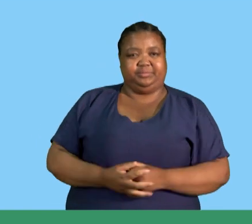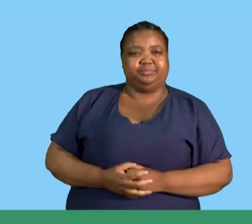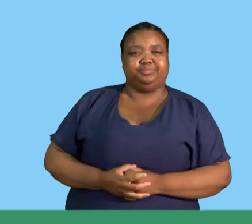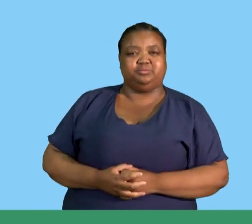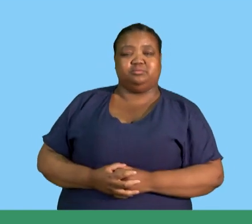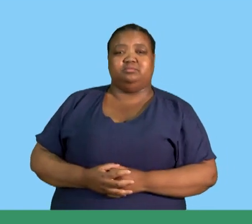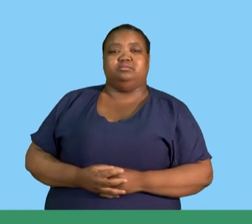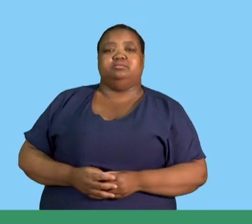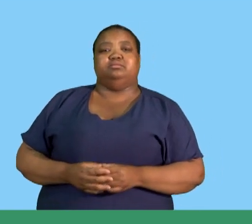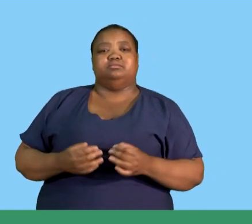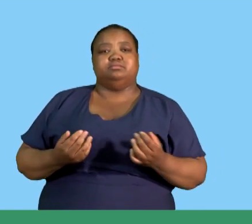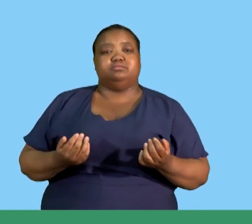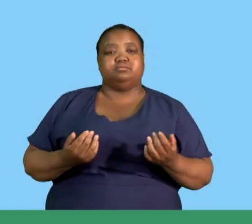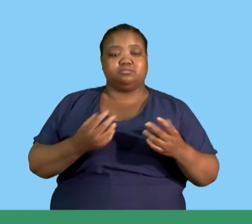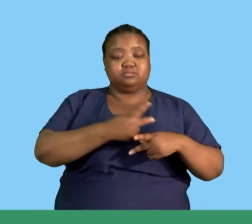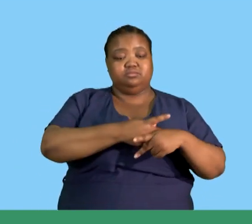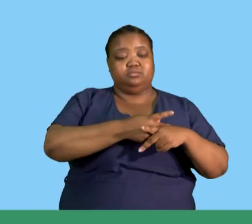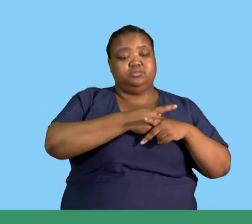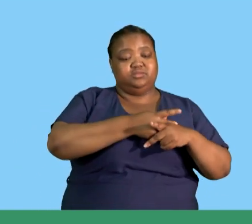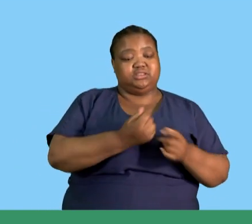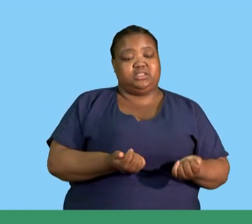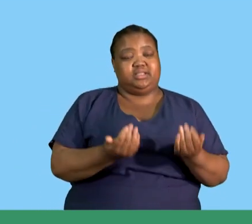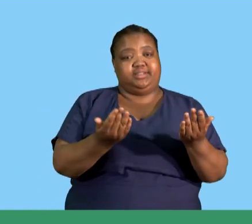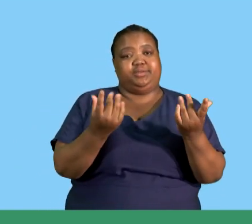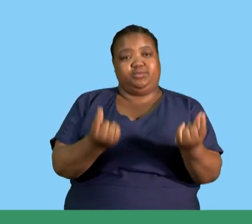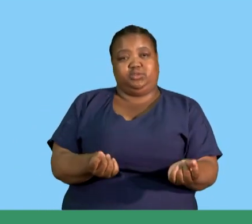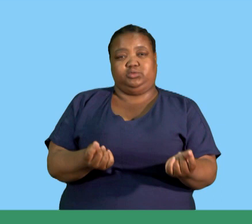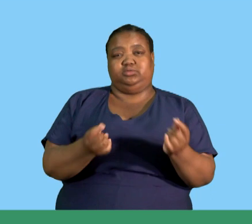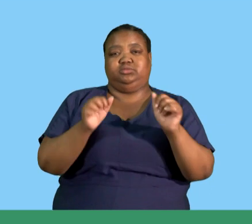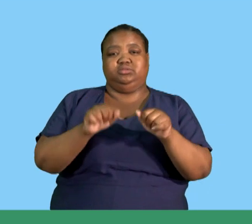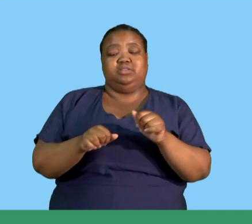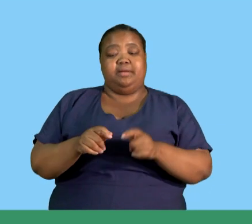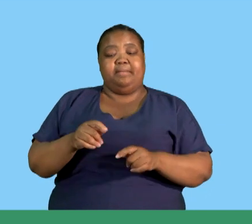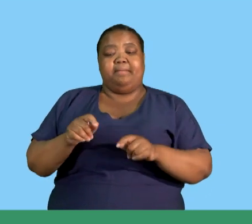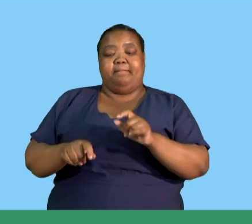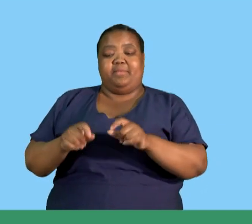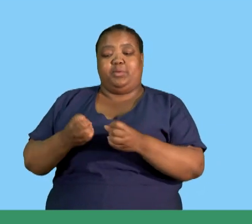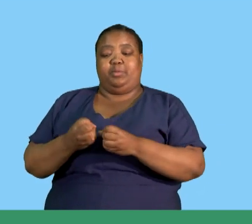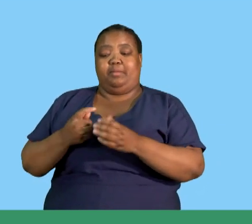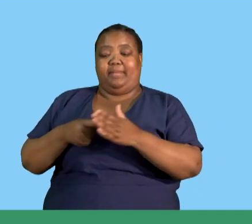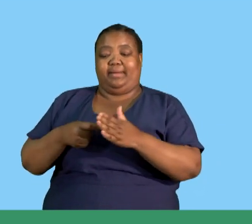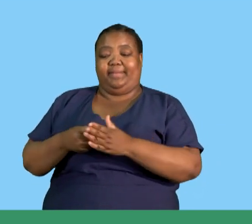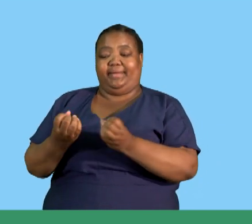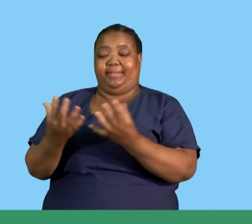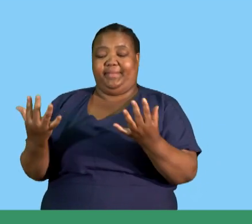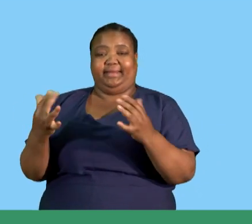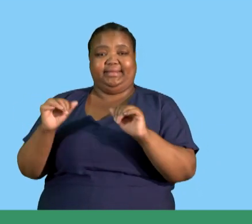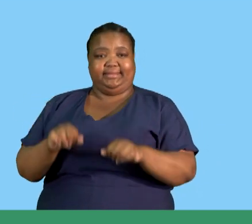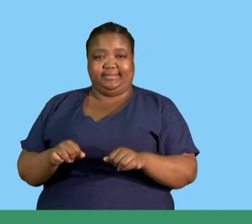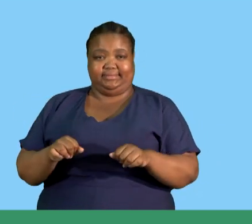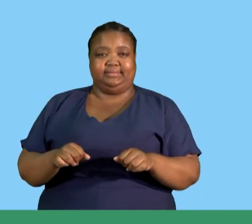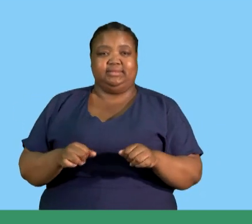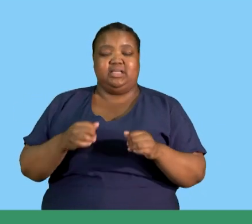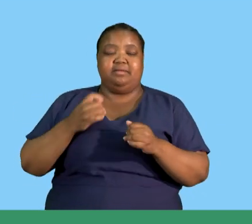market means. Right. If there are few suppliers of a product or service but many buyers, it may be